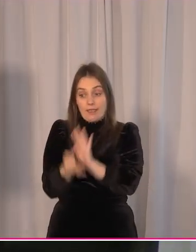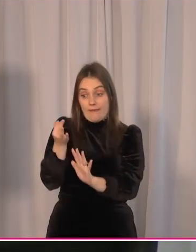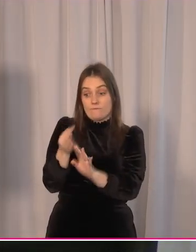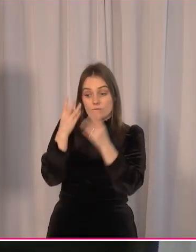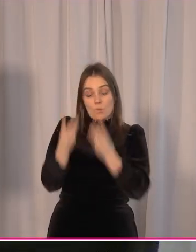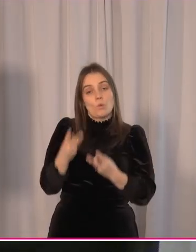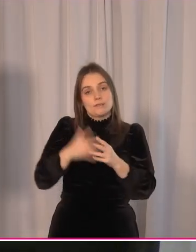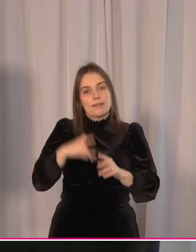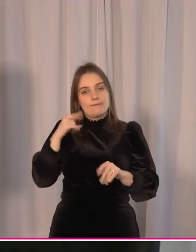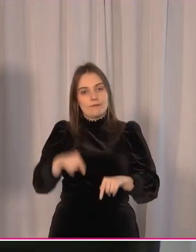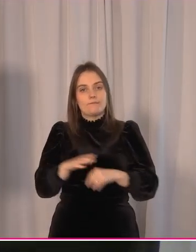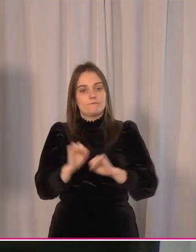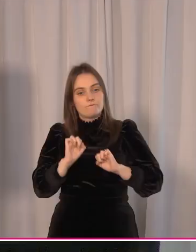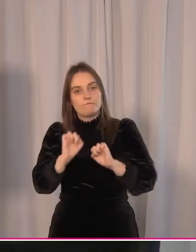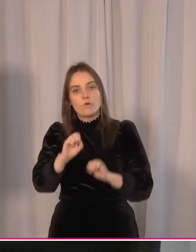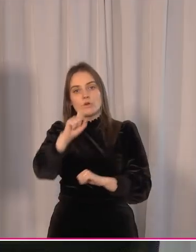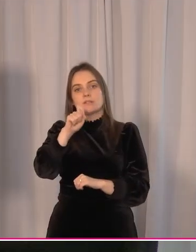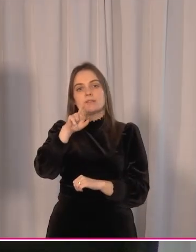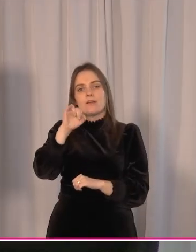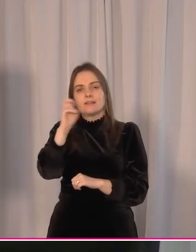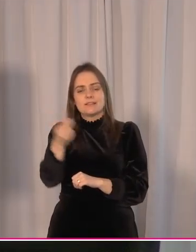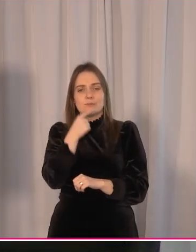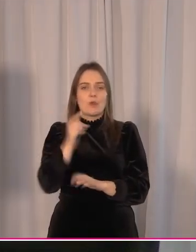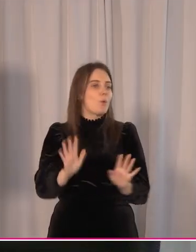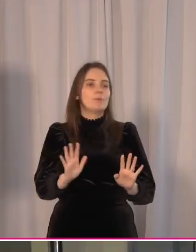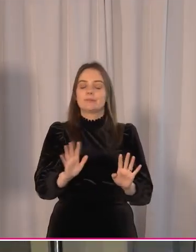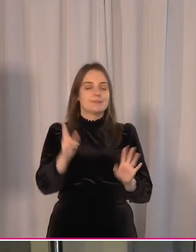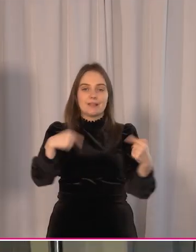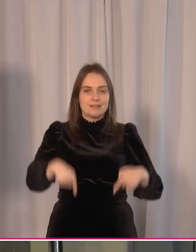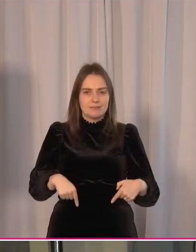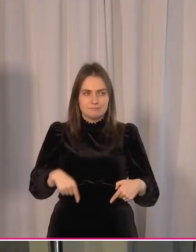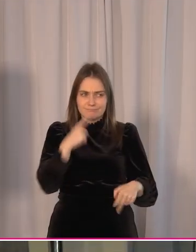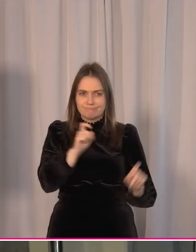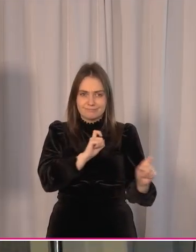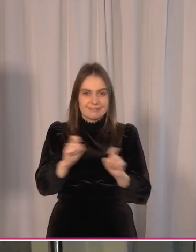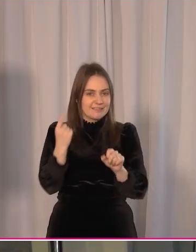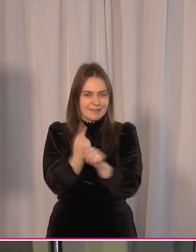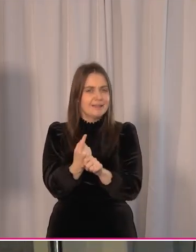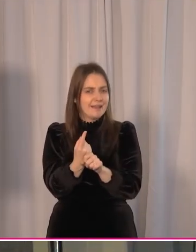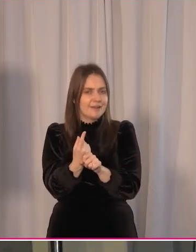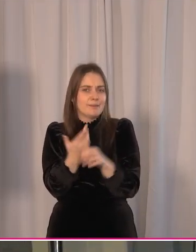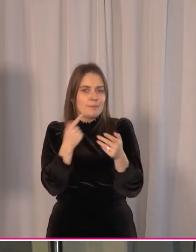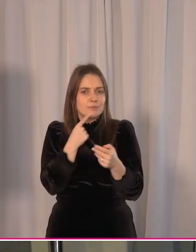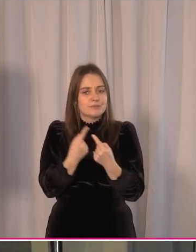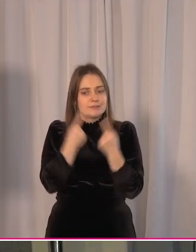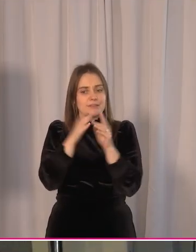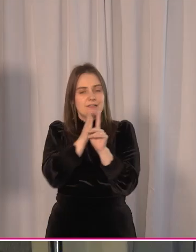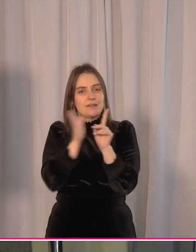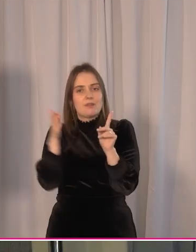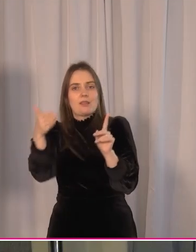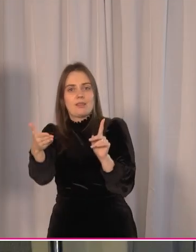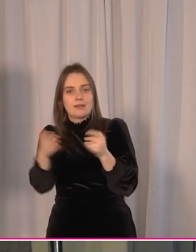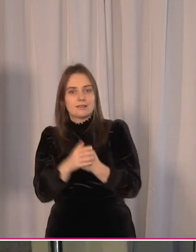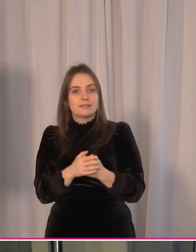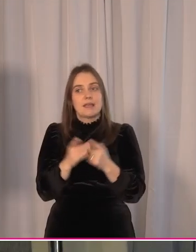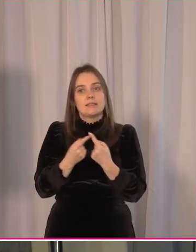ideas of forced sterilization, people say, well, we don't do that anymore. Well, clearly we do. And we do it in probably even more